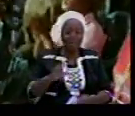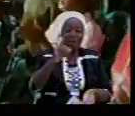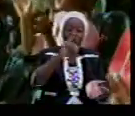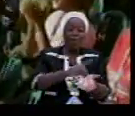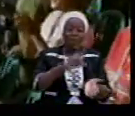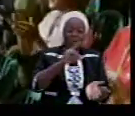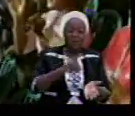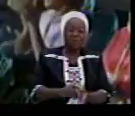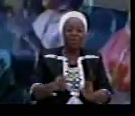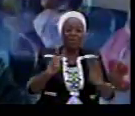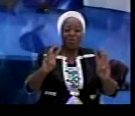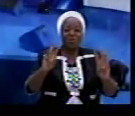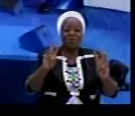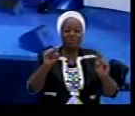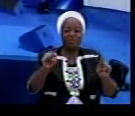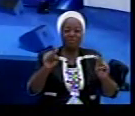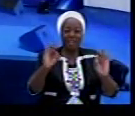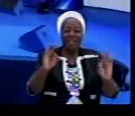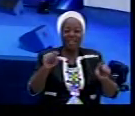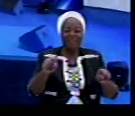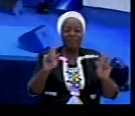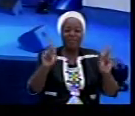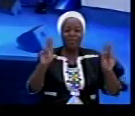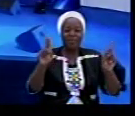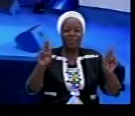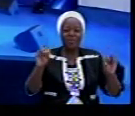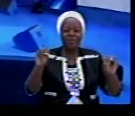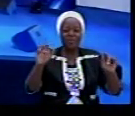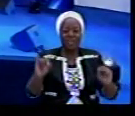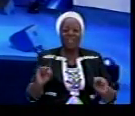W.F. Kumuyi. Put your hands together.